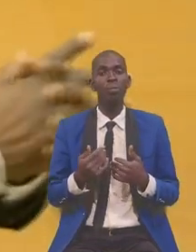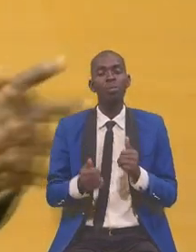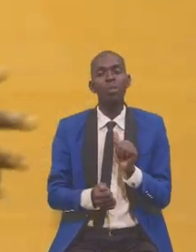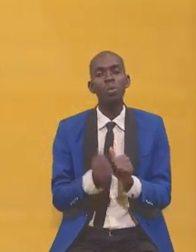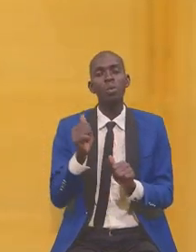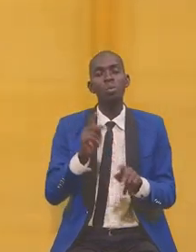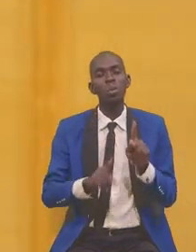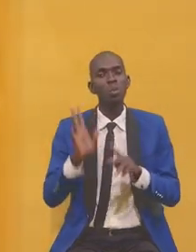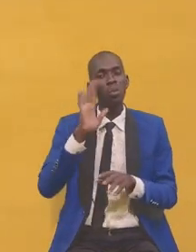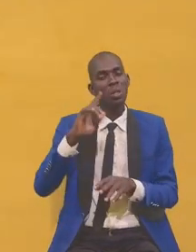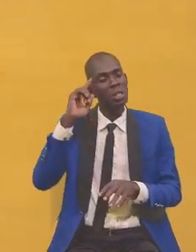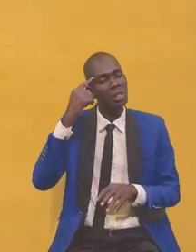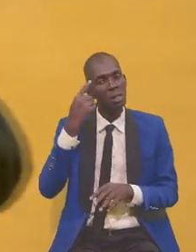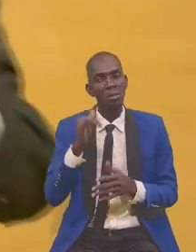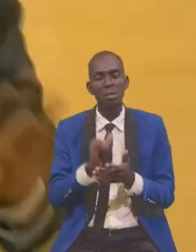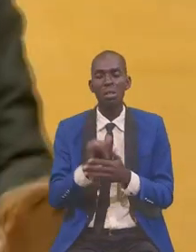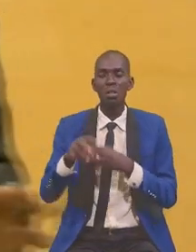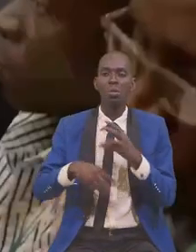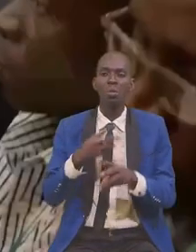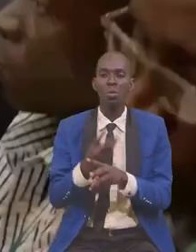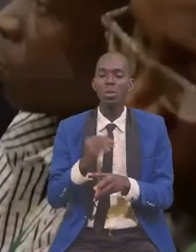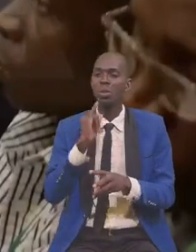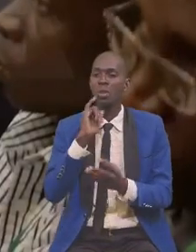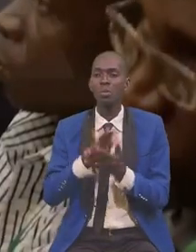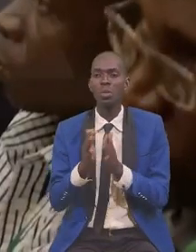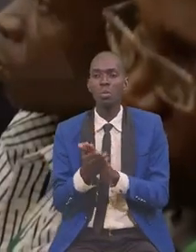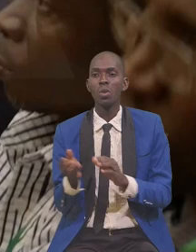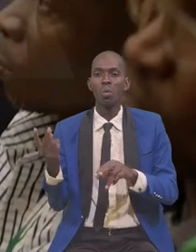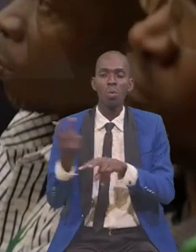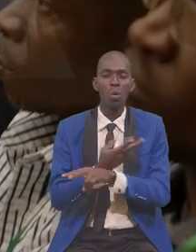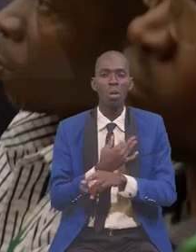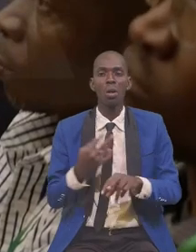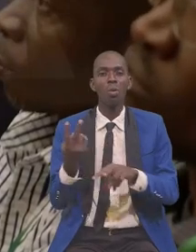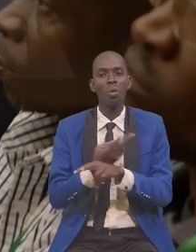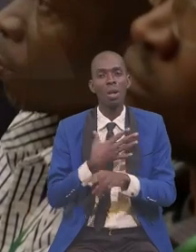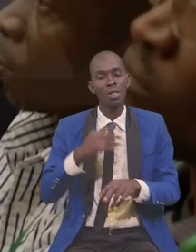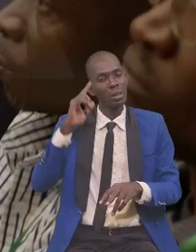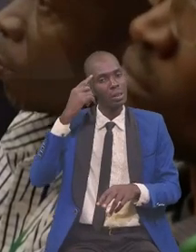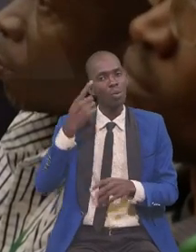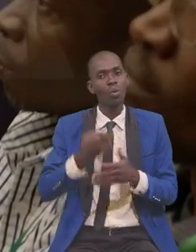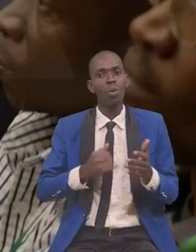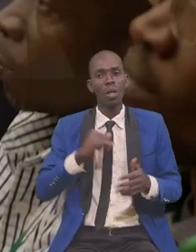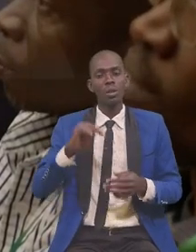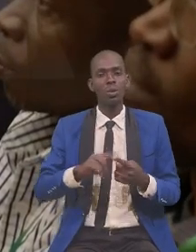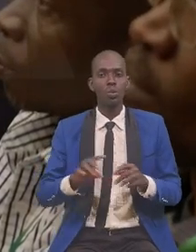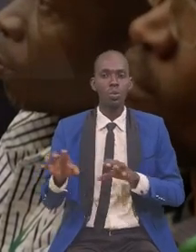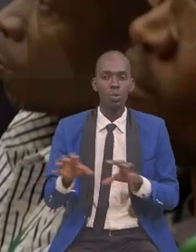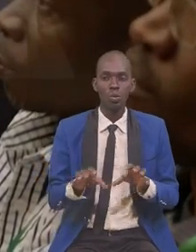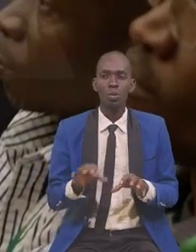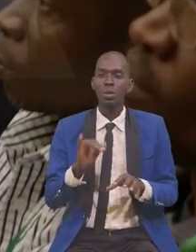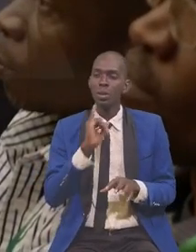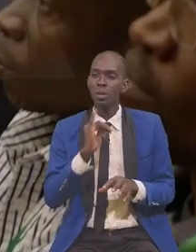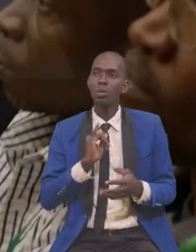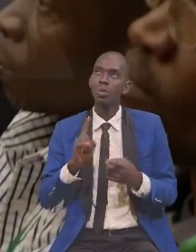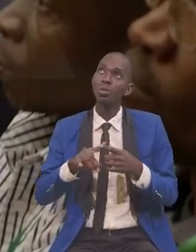will think, if the world is getting worse and worse, the thing for me is, if I want to make it when Christ comes, let